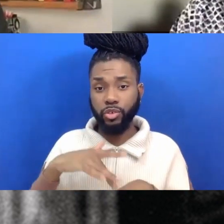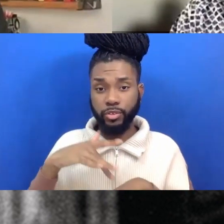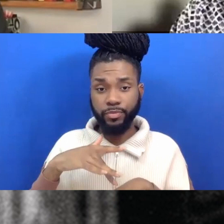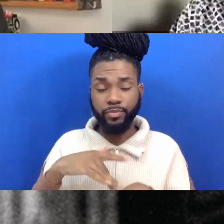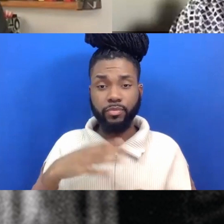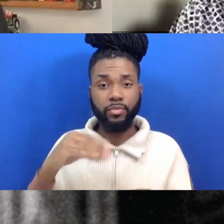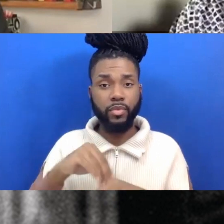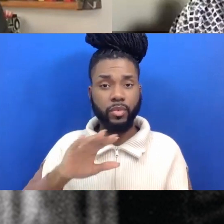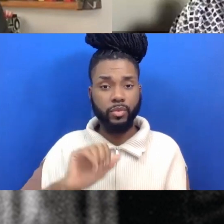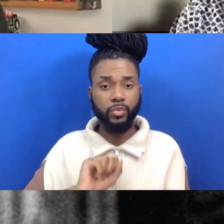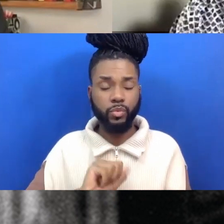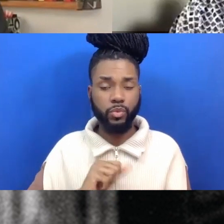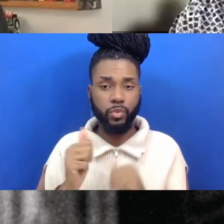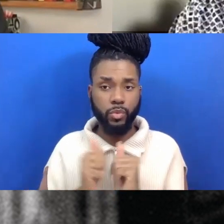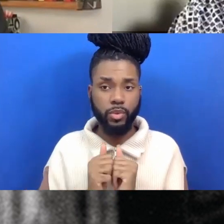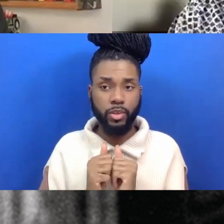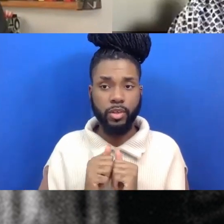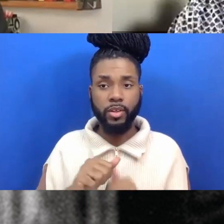in his work in